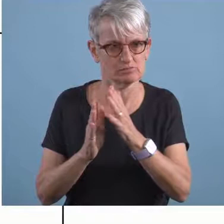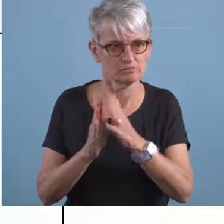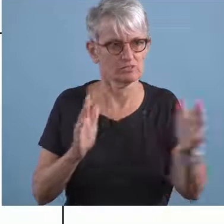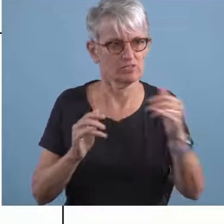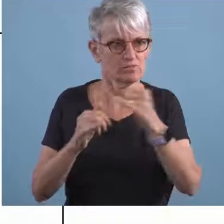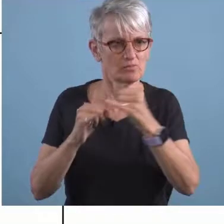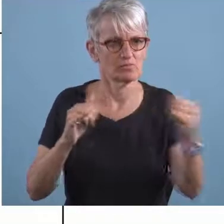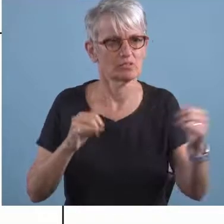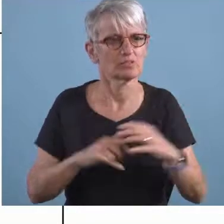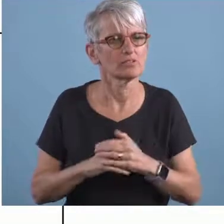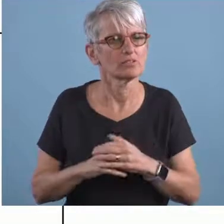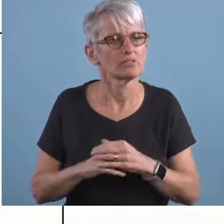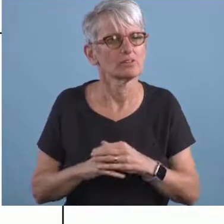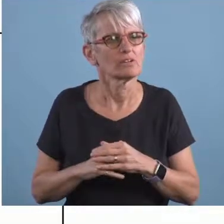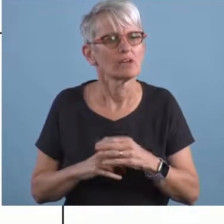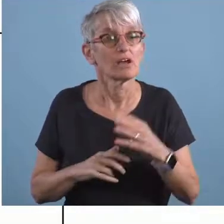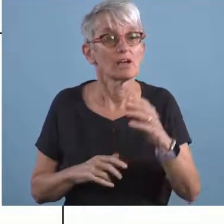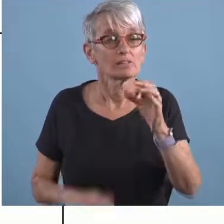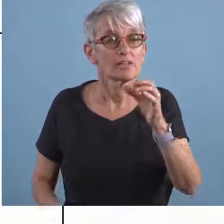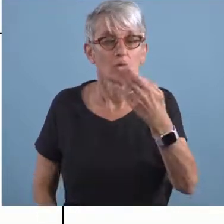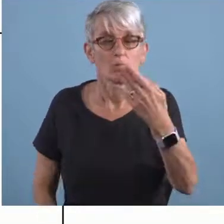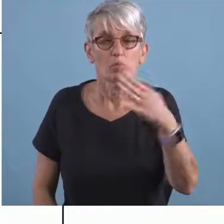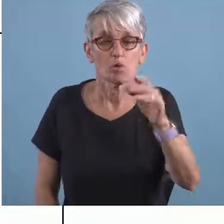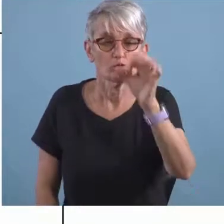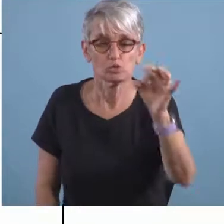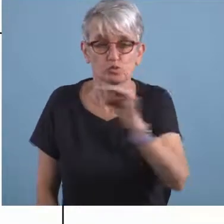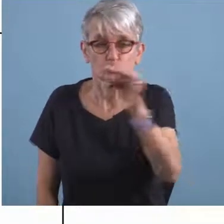Those two bands with all the blue dots suggest